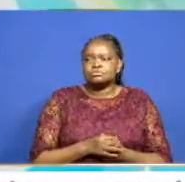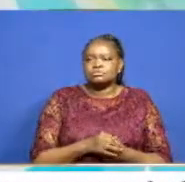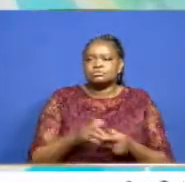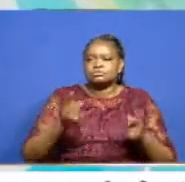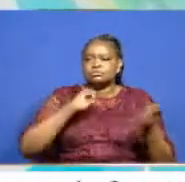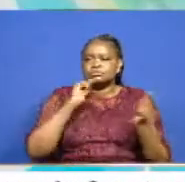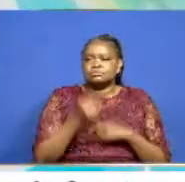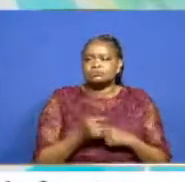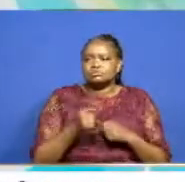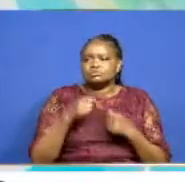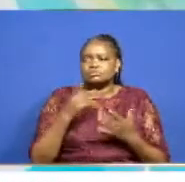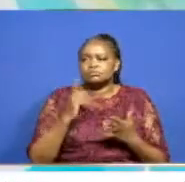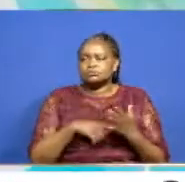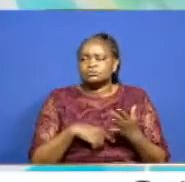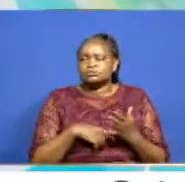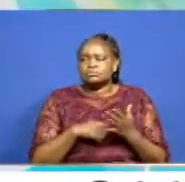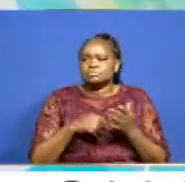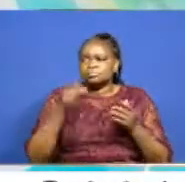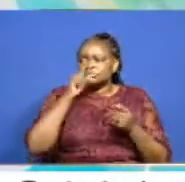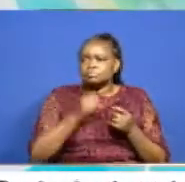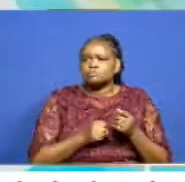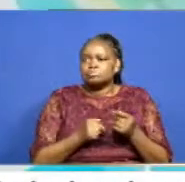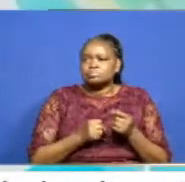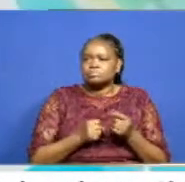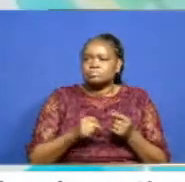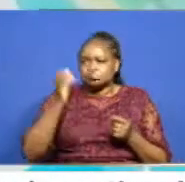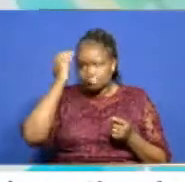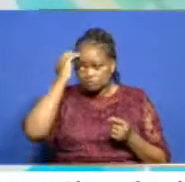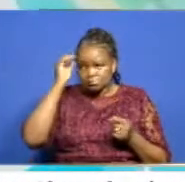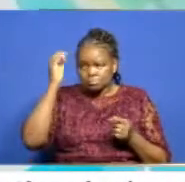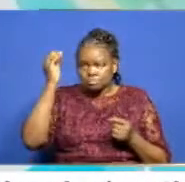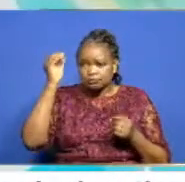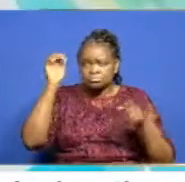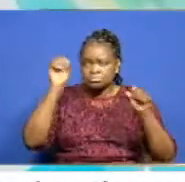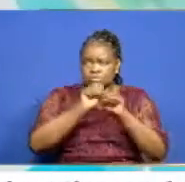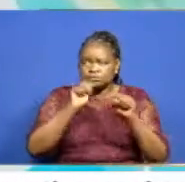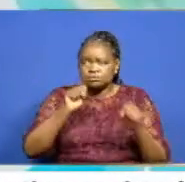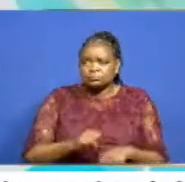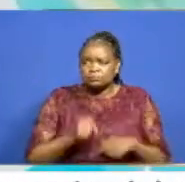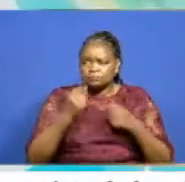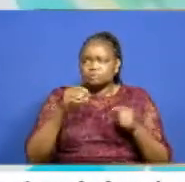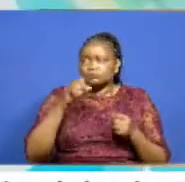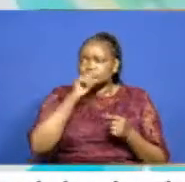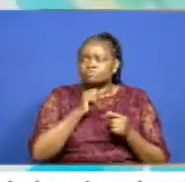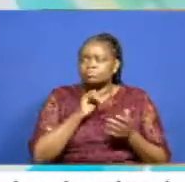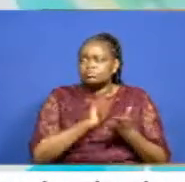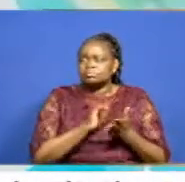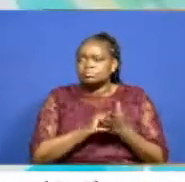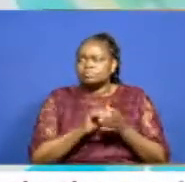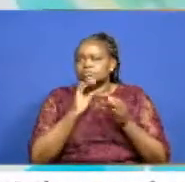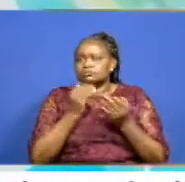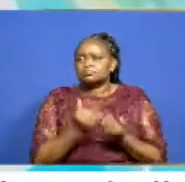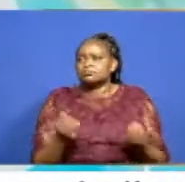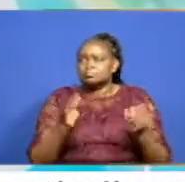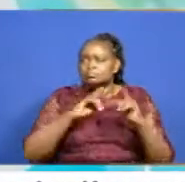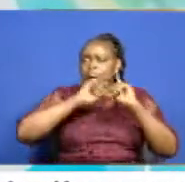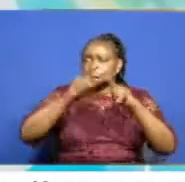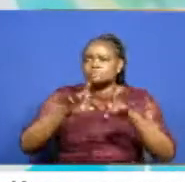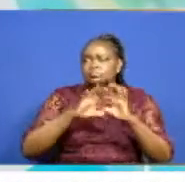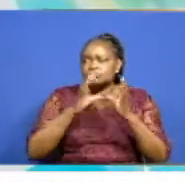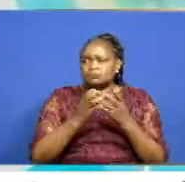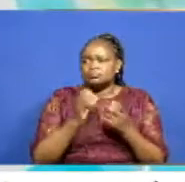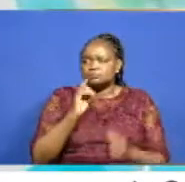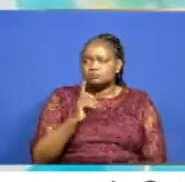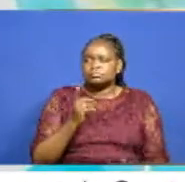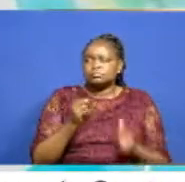transition is about age. Our education system is age-based, such that if a child was to go to class one, the